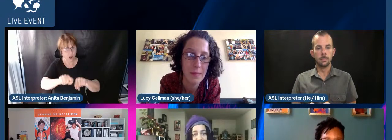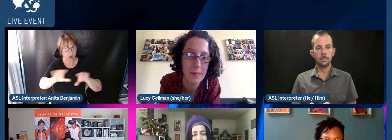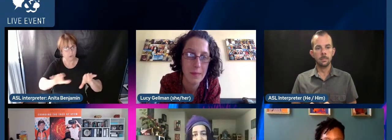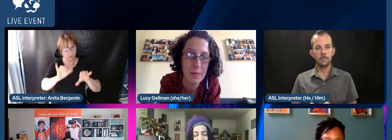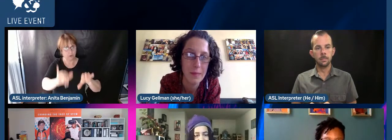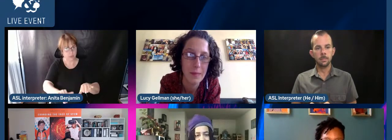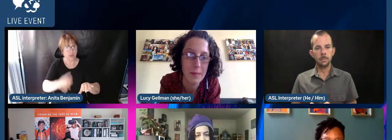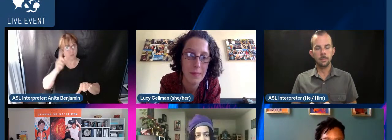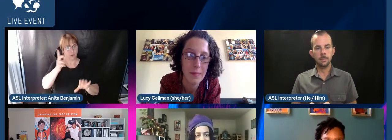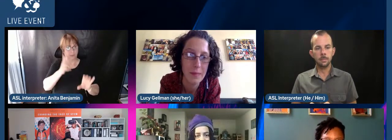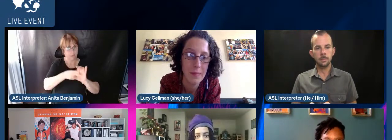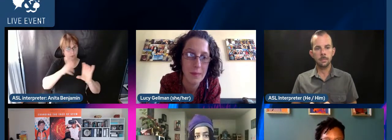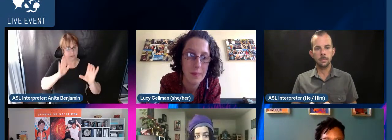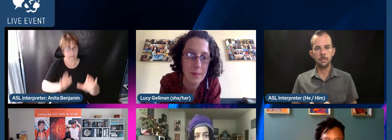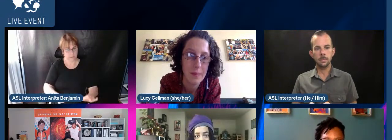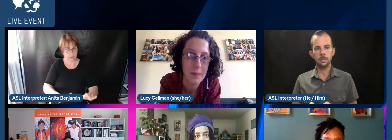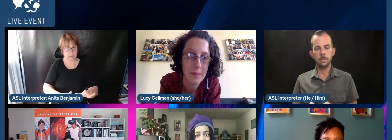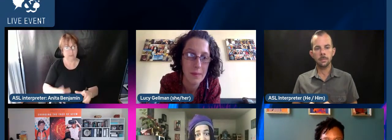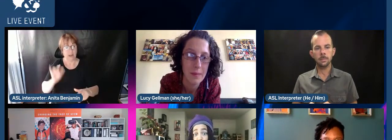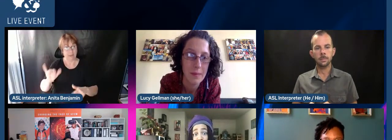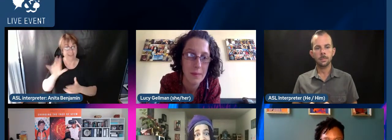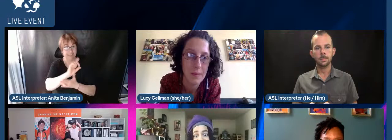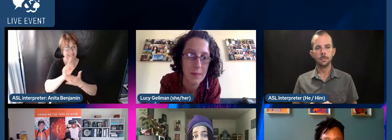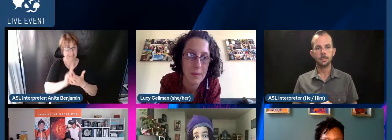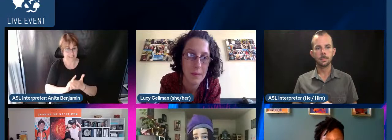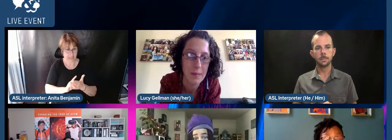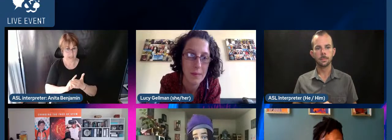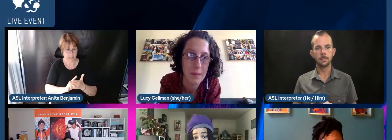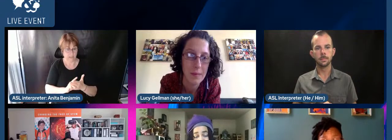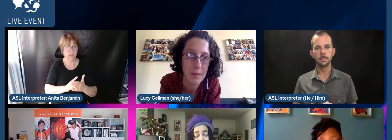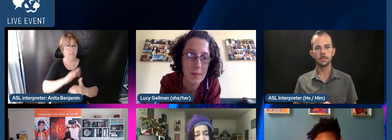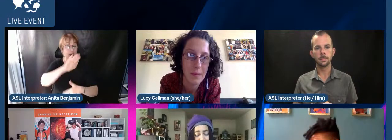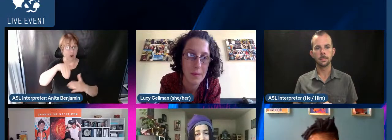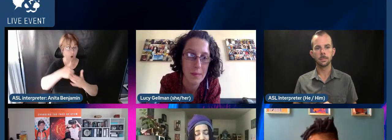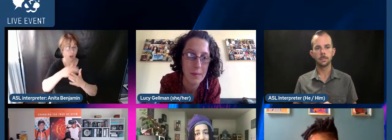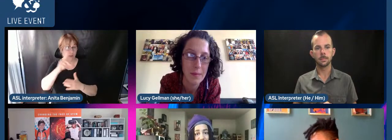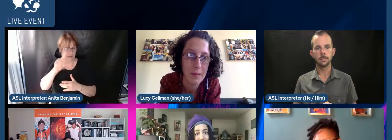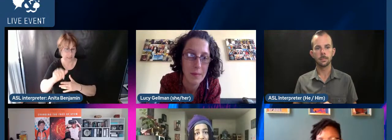one of our participants, it's designed and led by all disabled people.